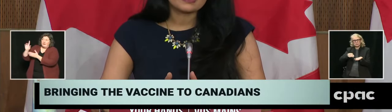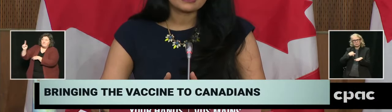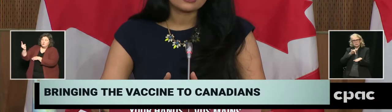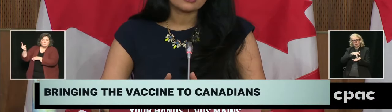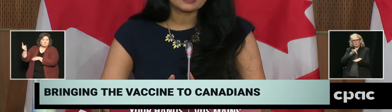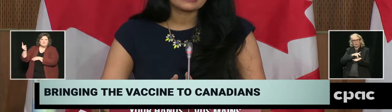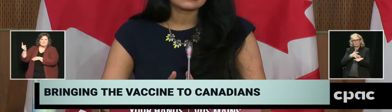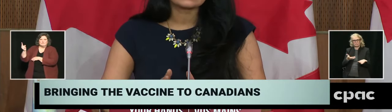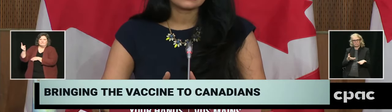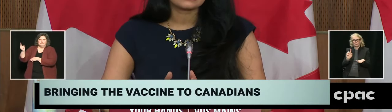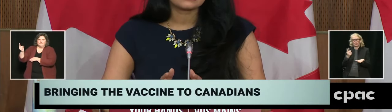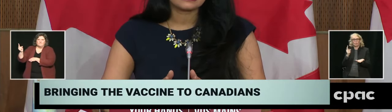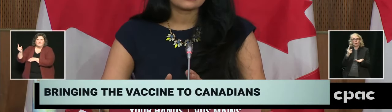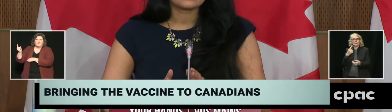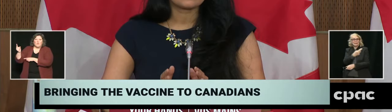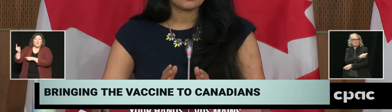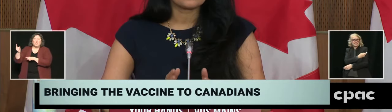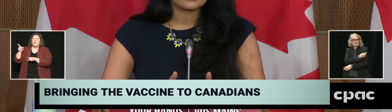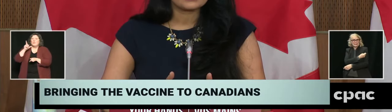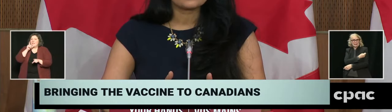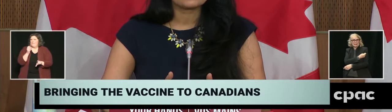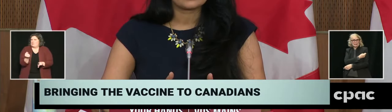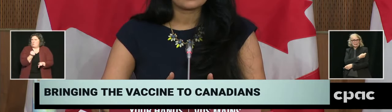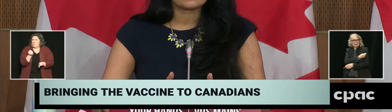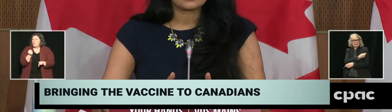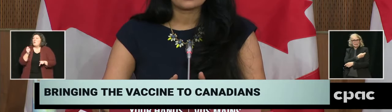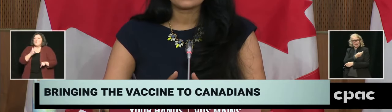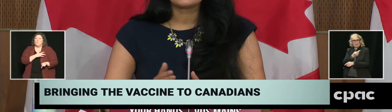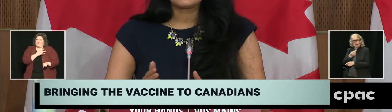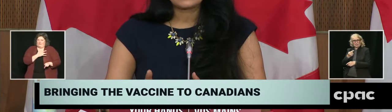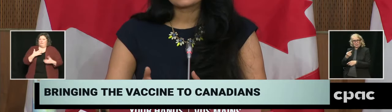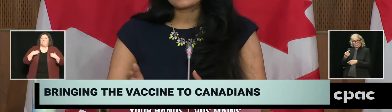for pre-positioning because it's likely that the authorization by